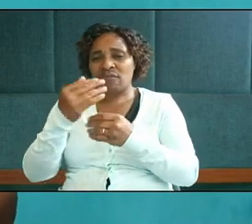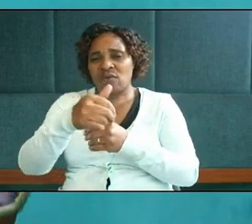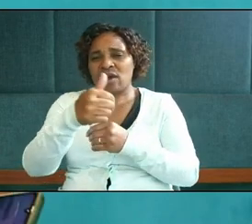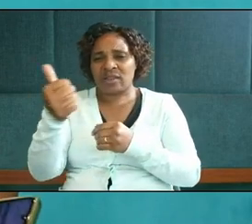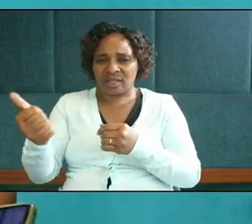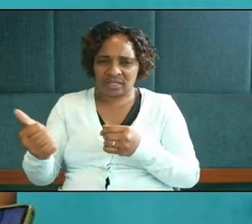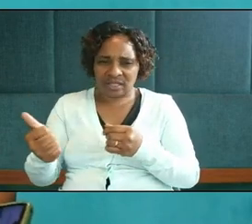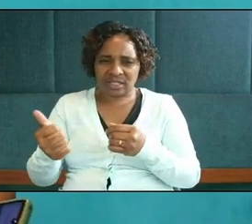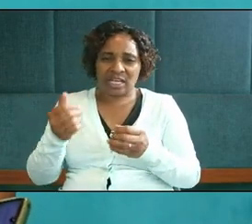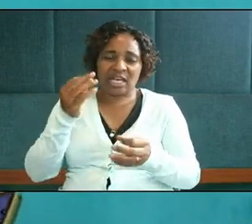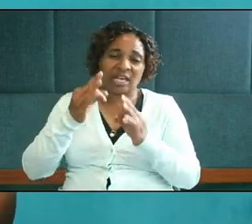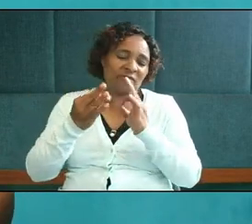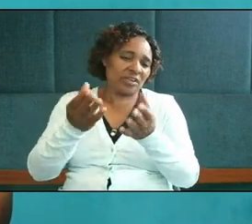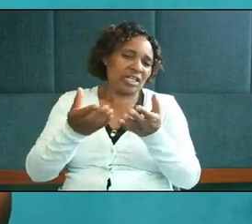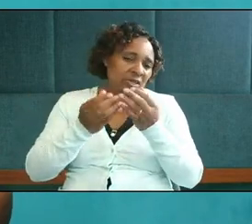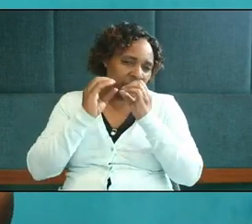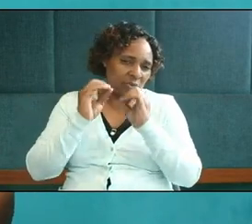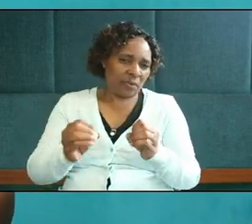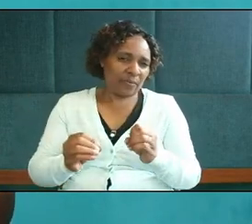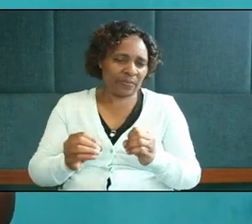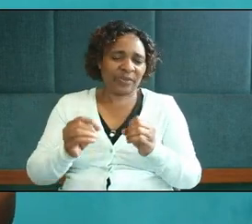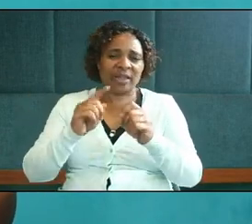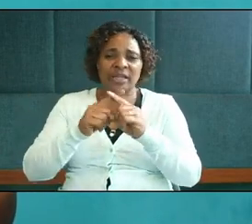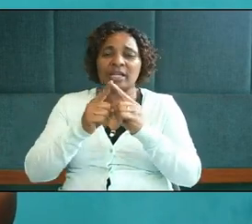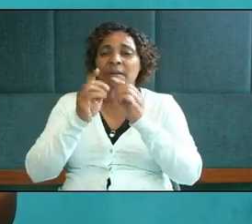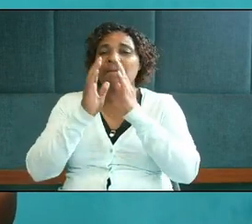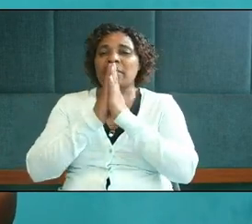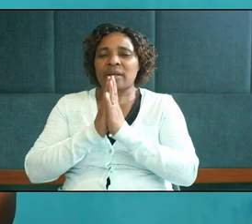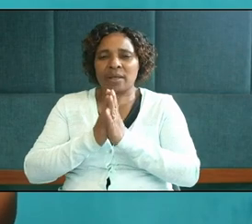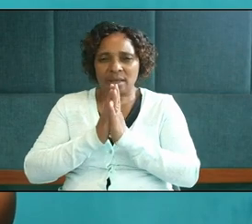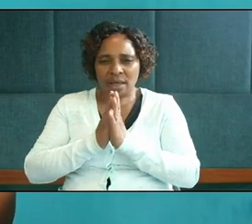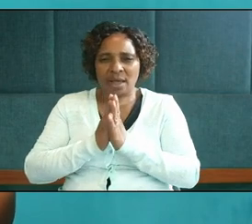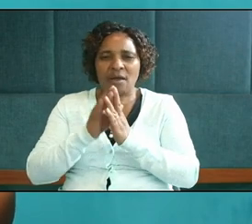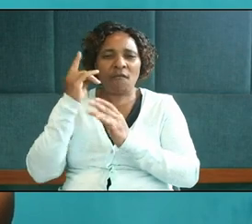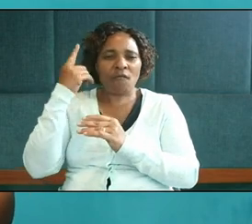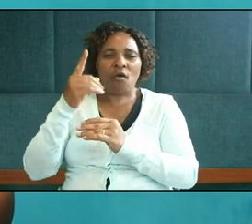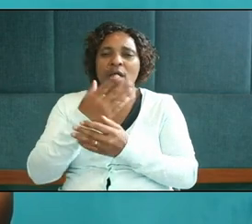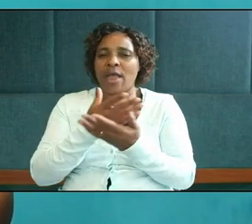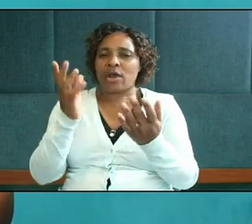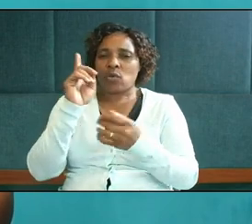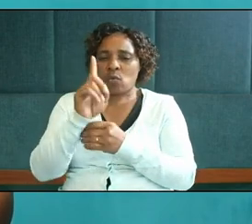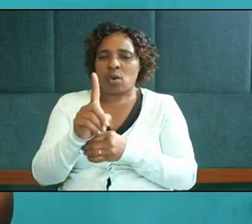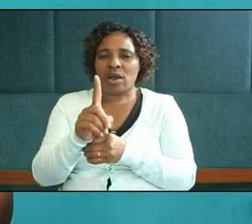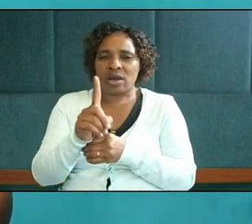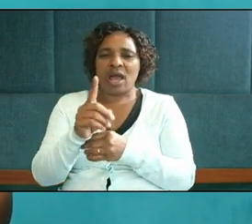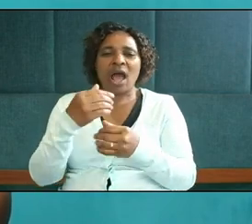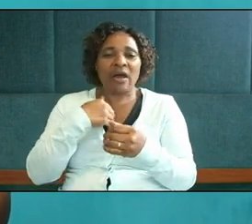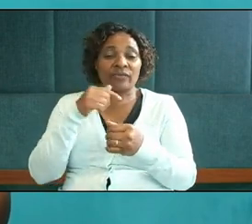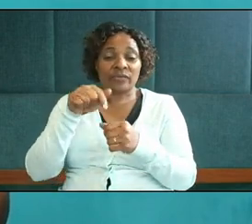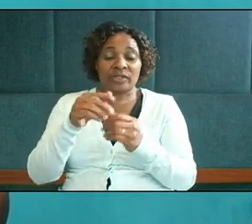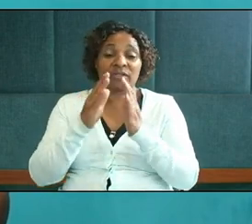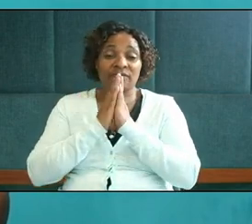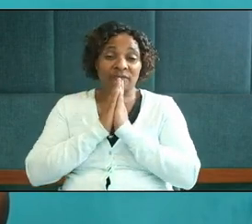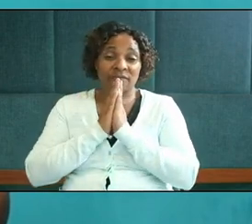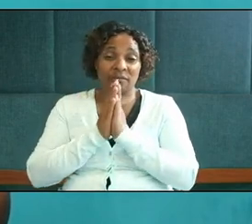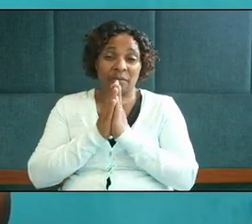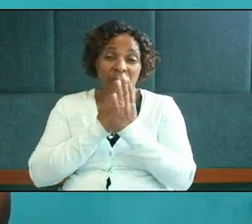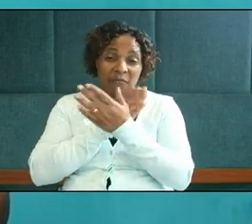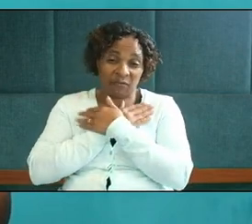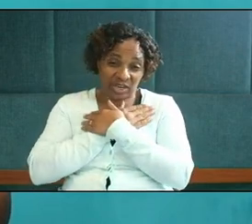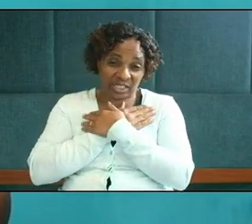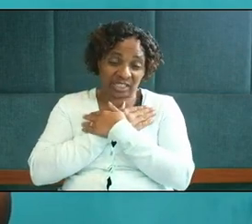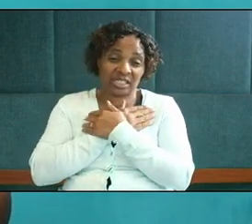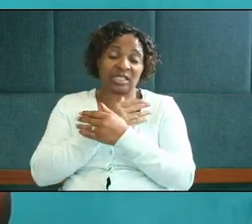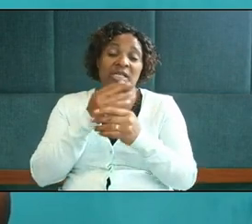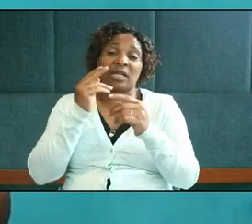or they say they do not need it. Prayer can go for anyone. So if you have these friends, you can nudge them and